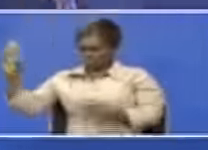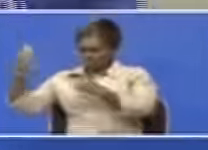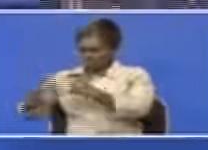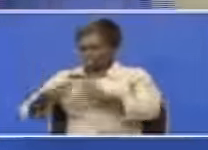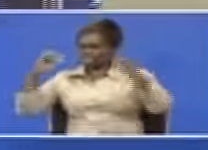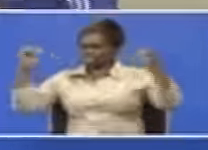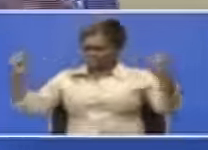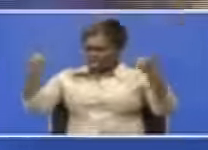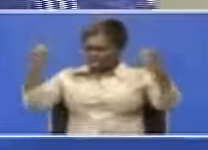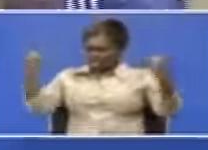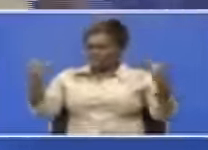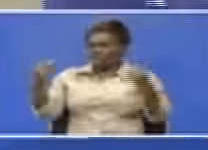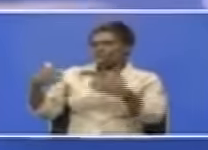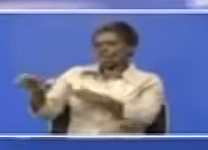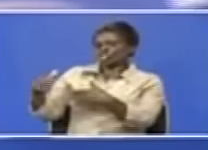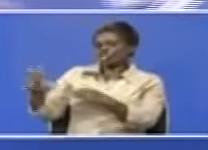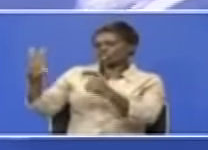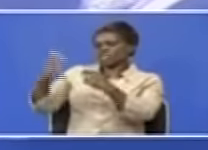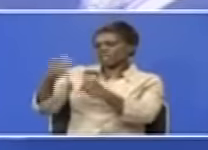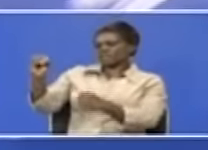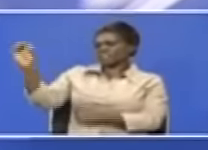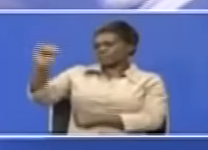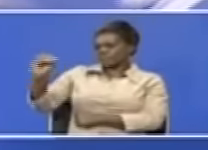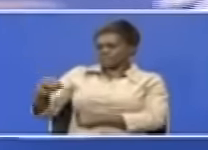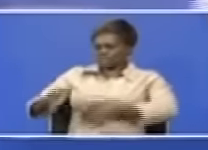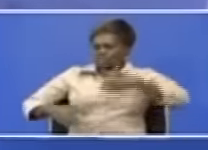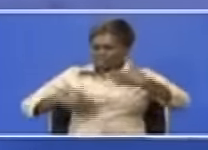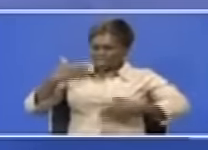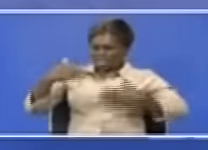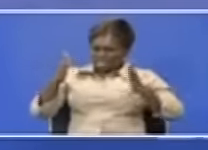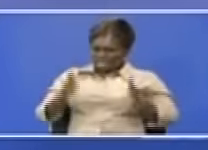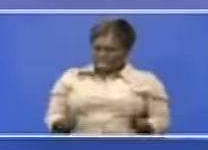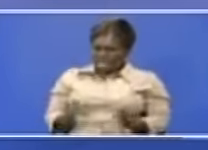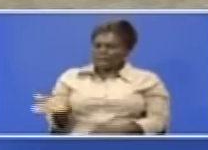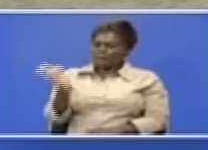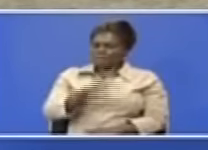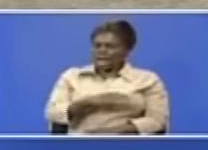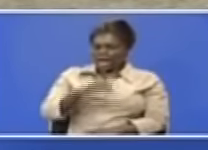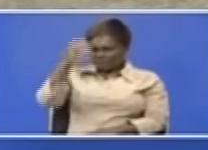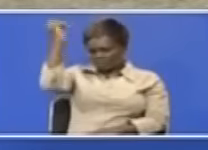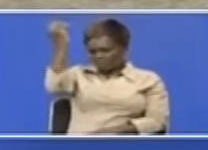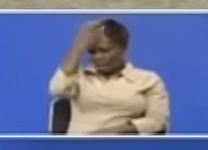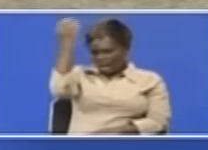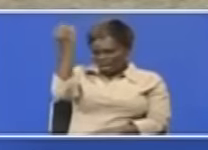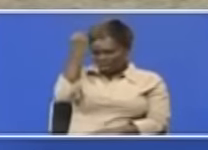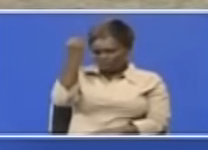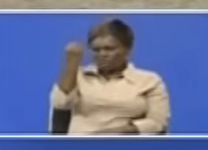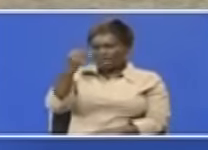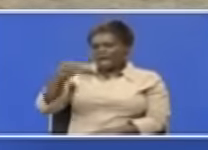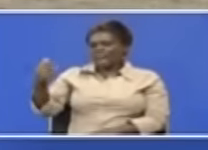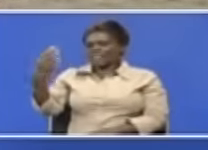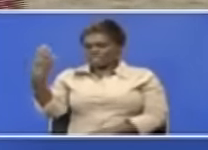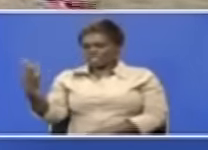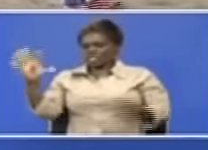League champions lost more than 70% of its players, among them captain Felly Mulumba, who went to Bandari FC, Anthony Ndolo and Colin Shivachi, who